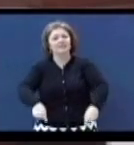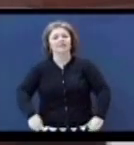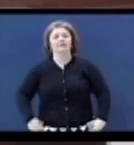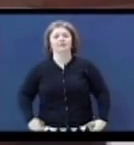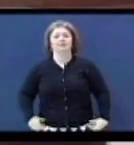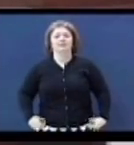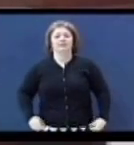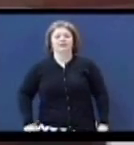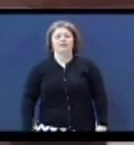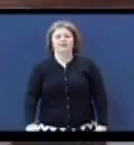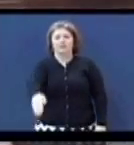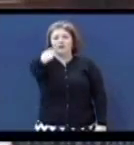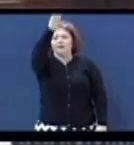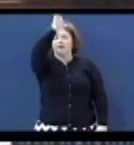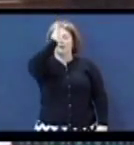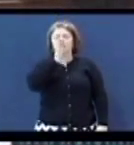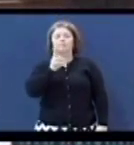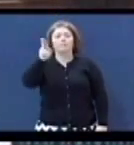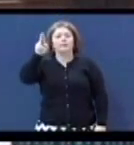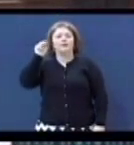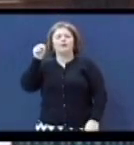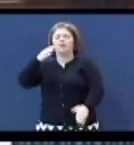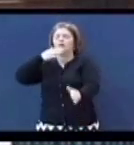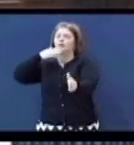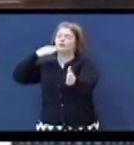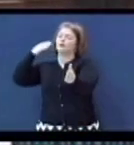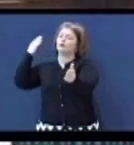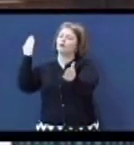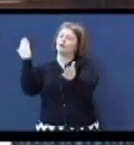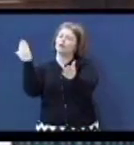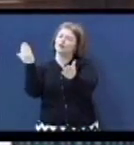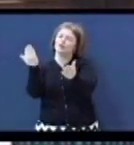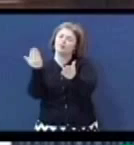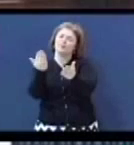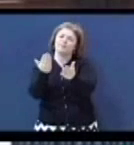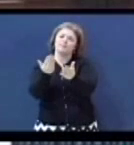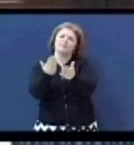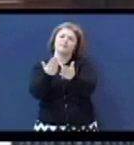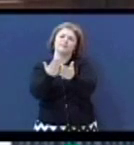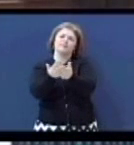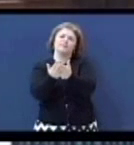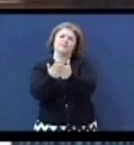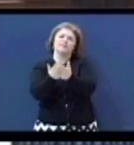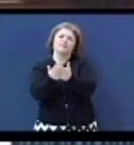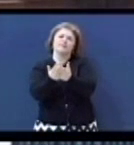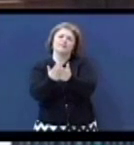this: God's been good.